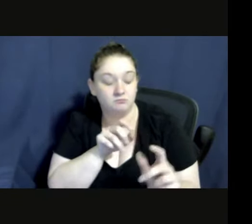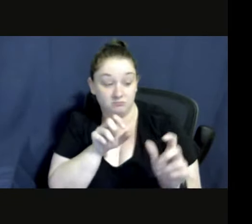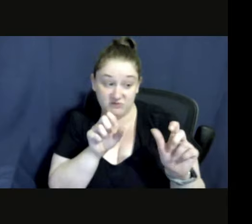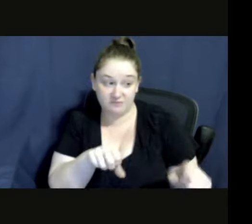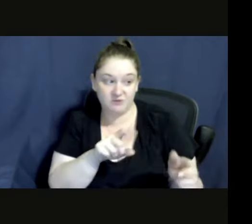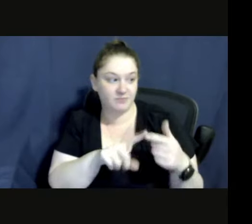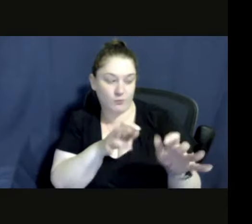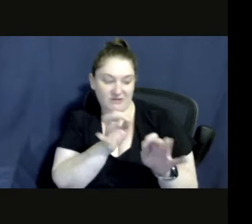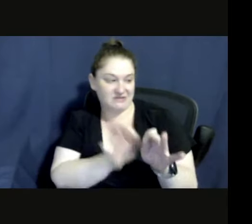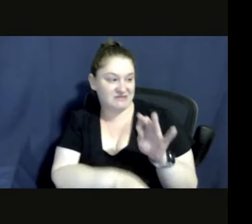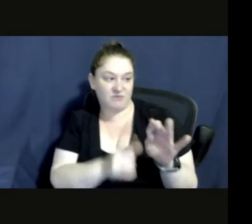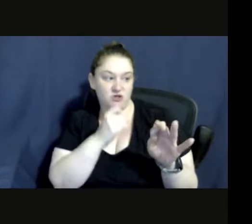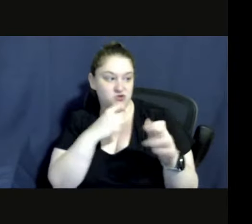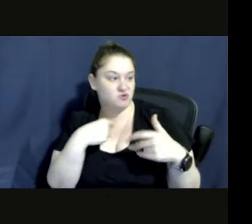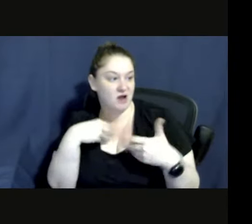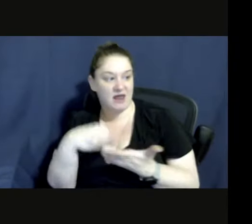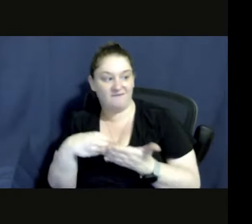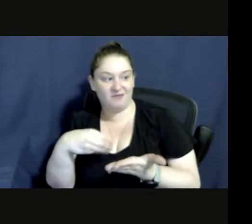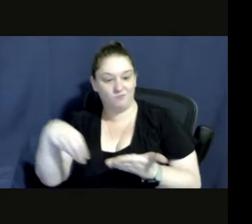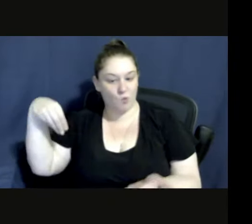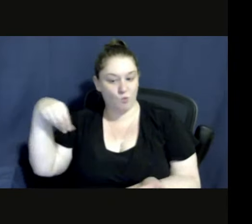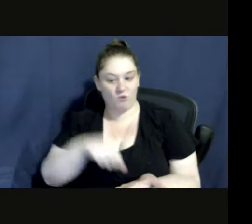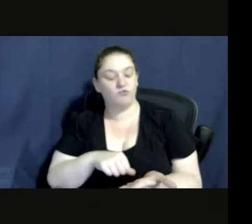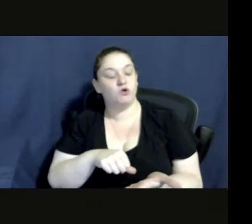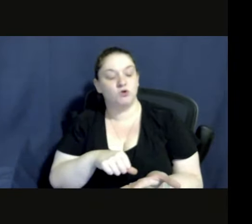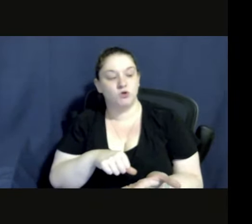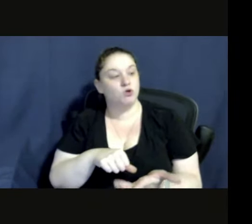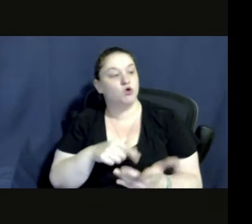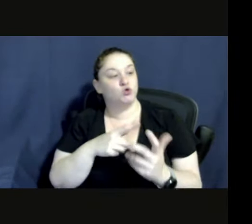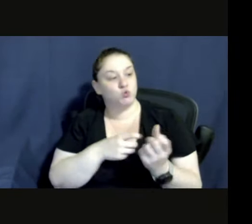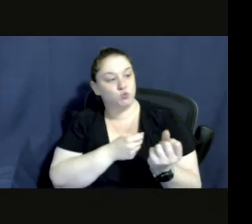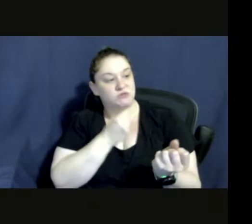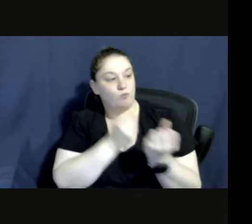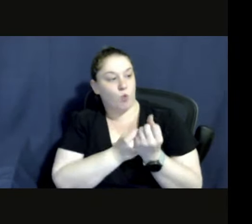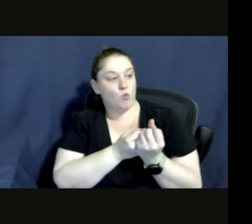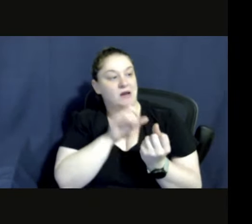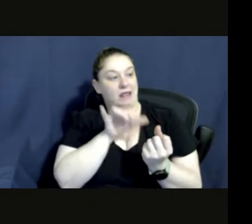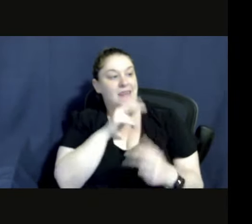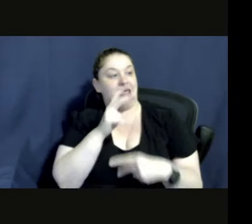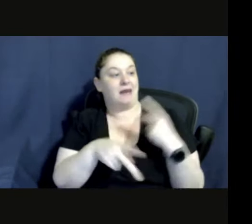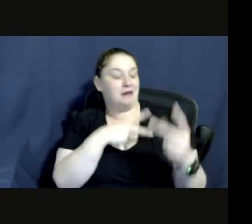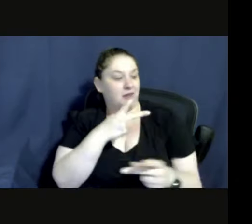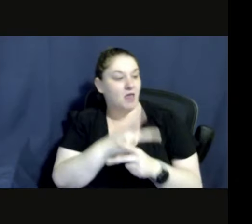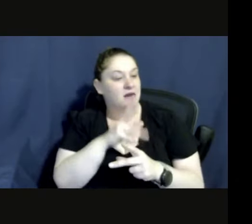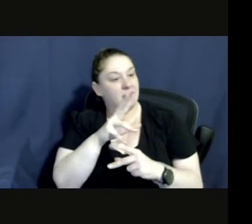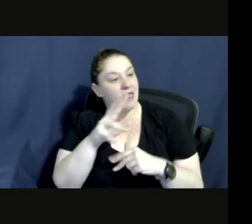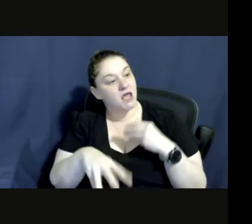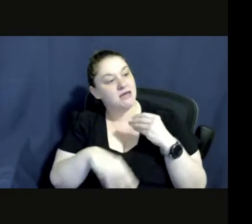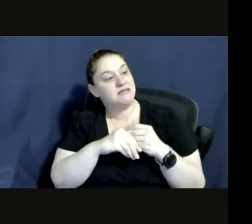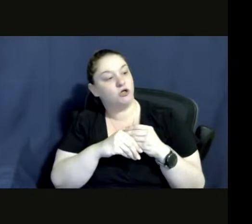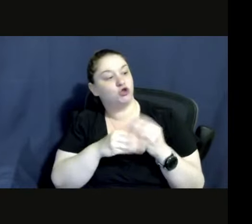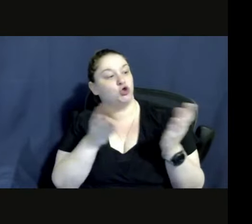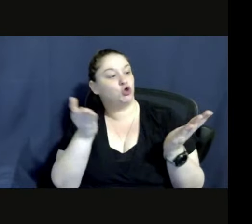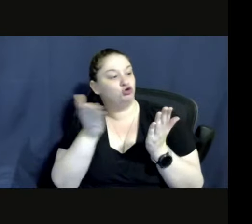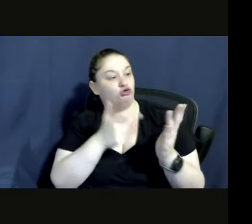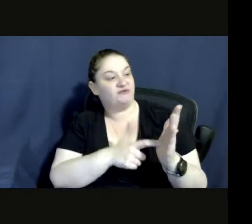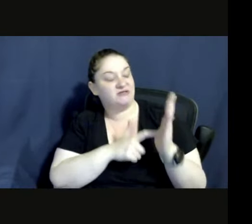don't have the revenue in the system to support that sort of, that additional service demand.